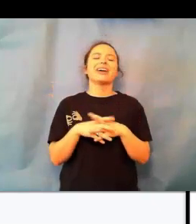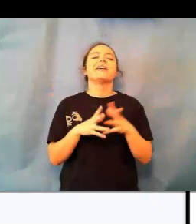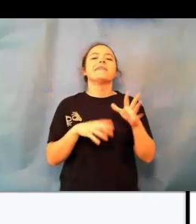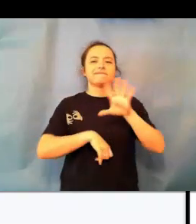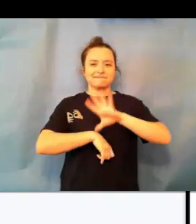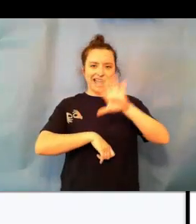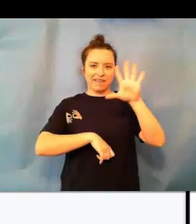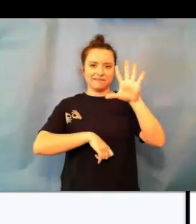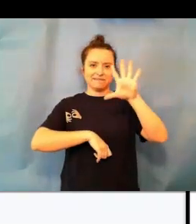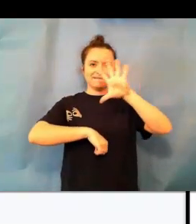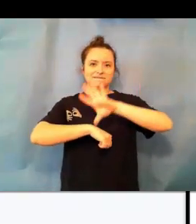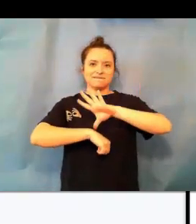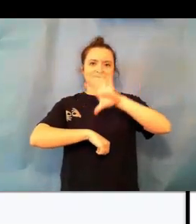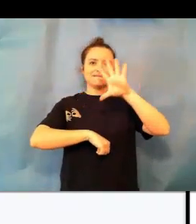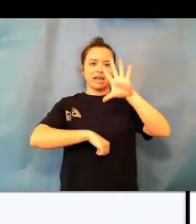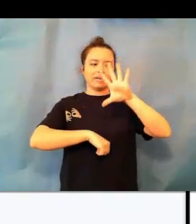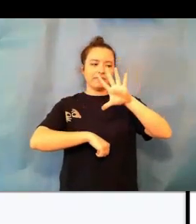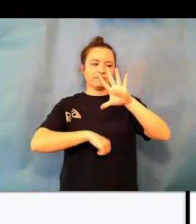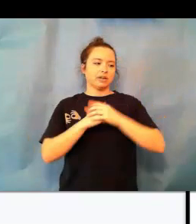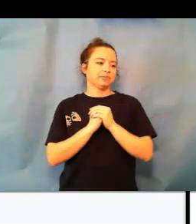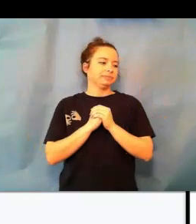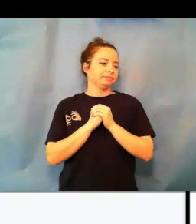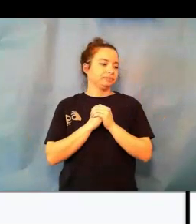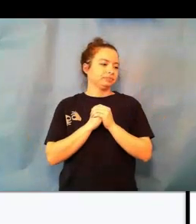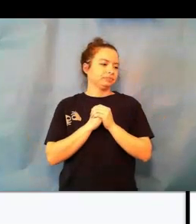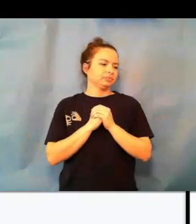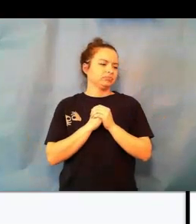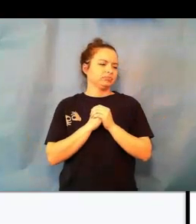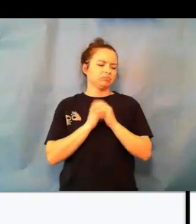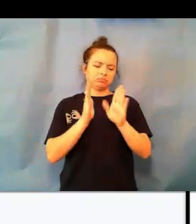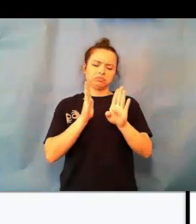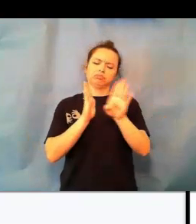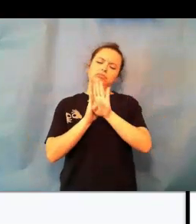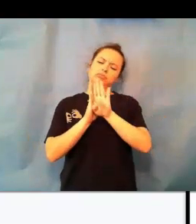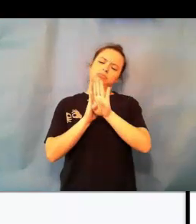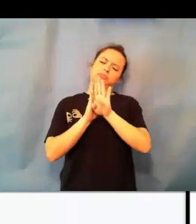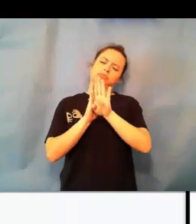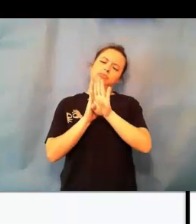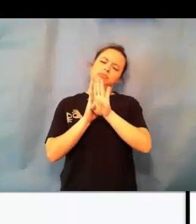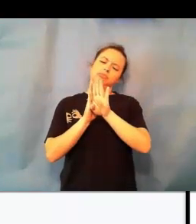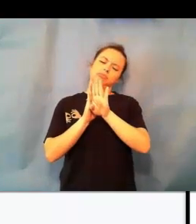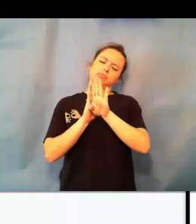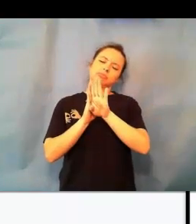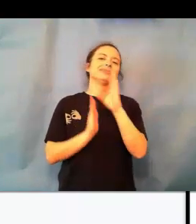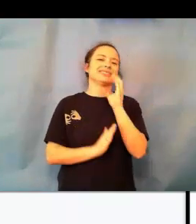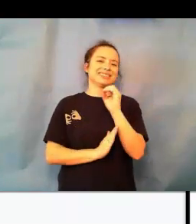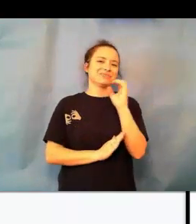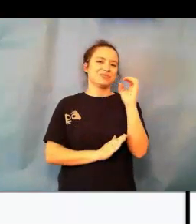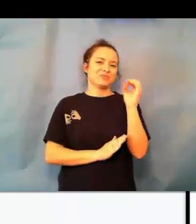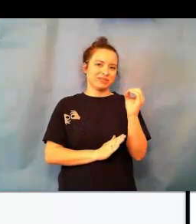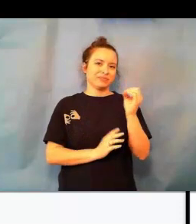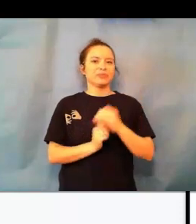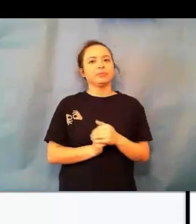Good, at the 5. So my hour is 5. And where is my minute hand pointing? Good, up at